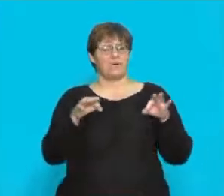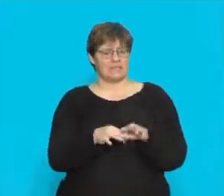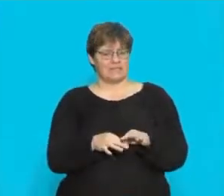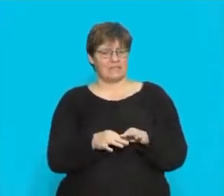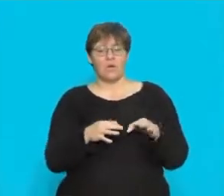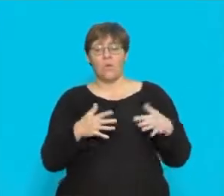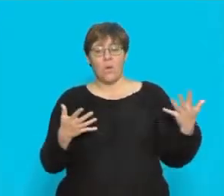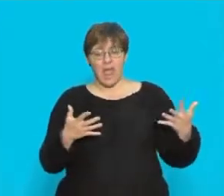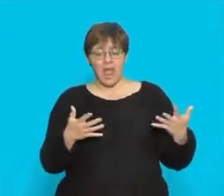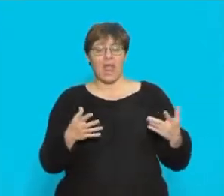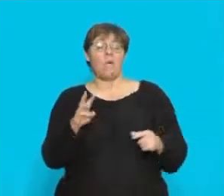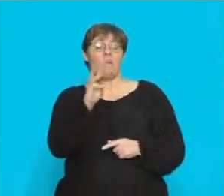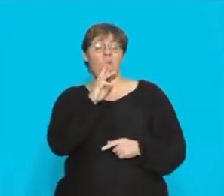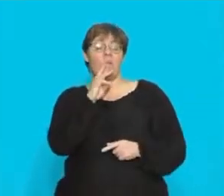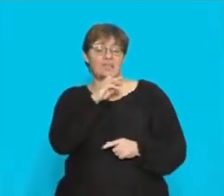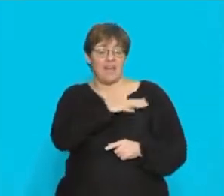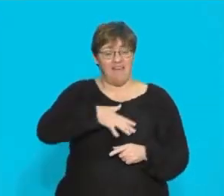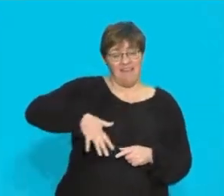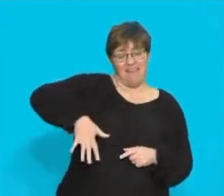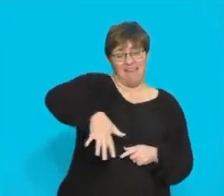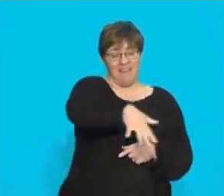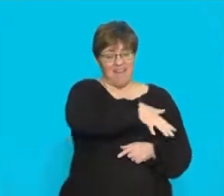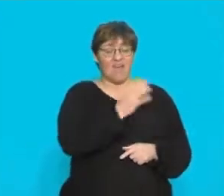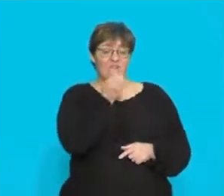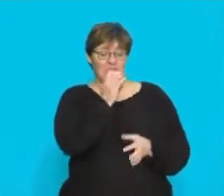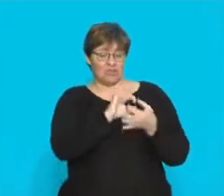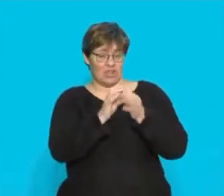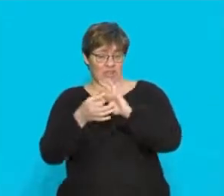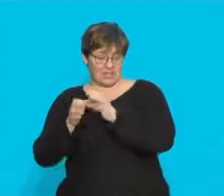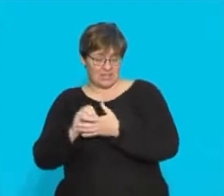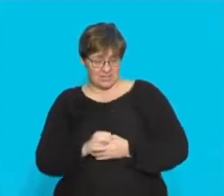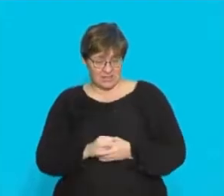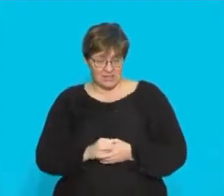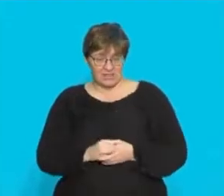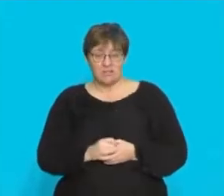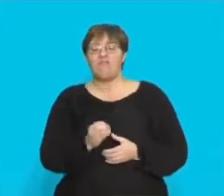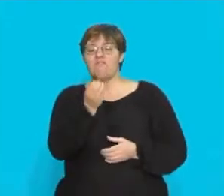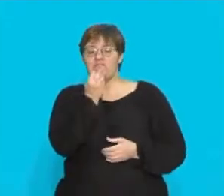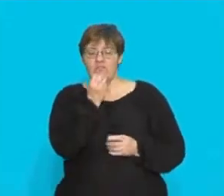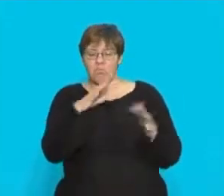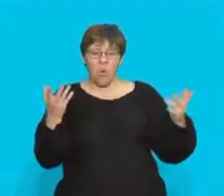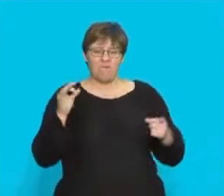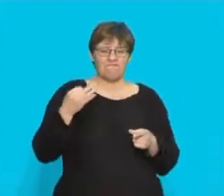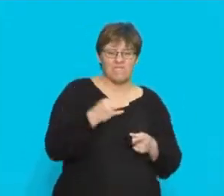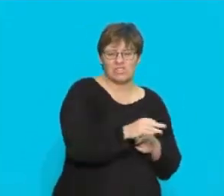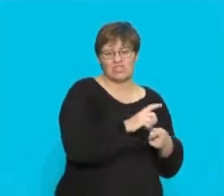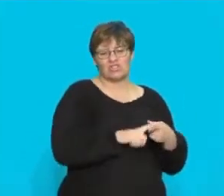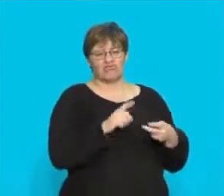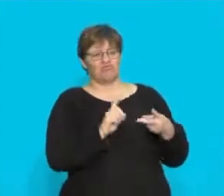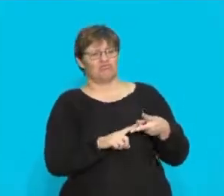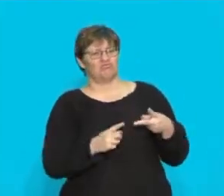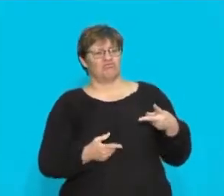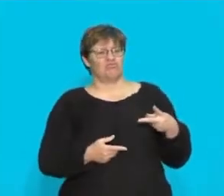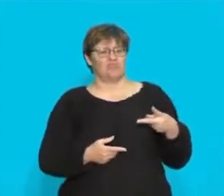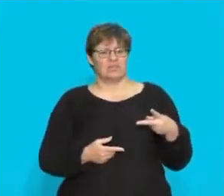right, in aquatic food chains. That is in the water. They're going to be food for a lot of the fish and the,